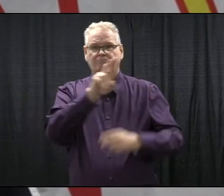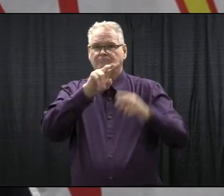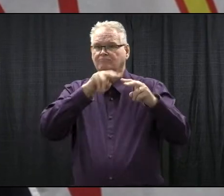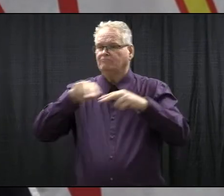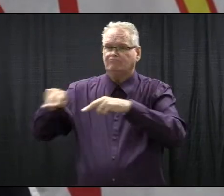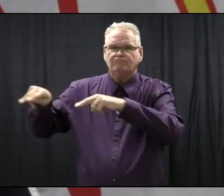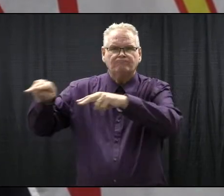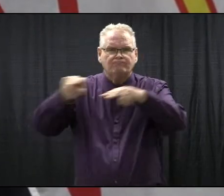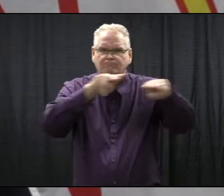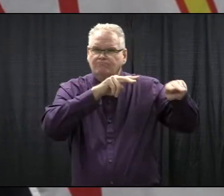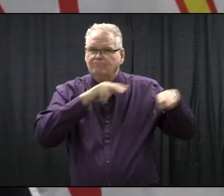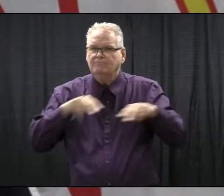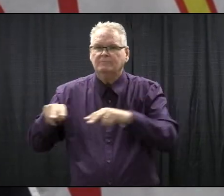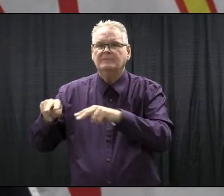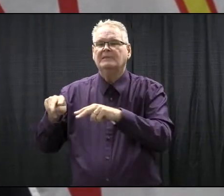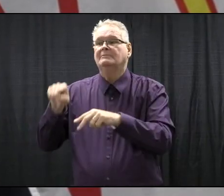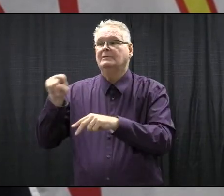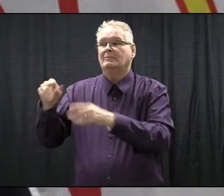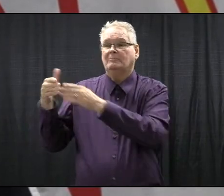ship offshore.